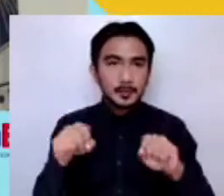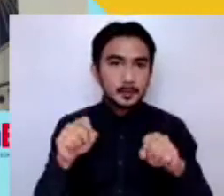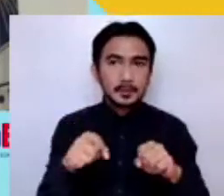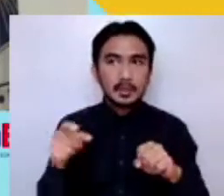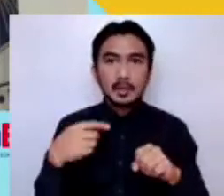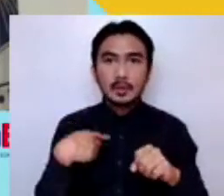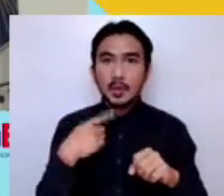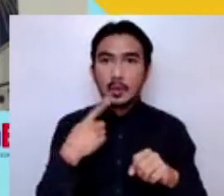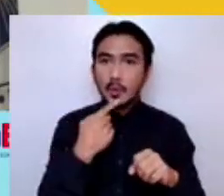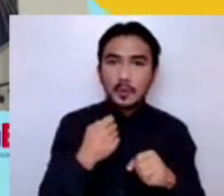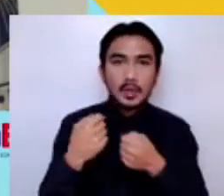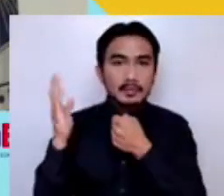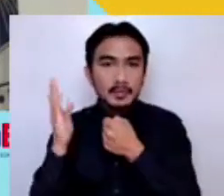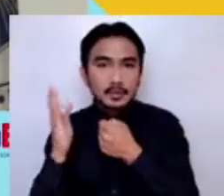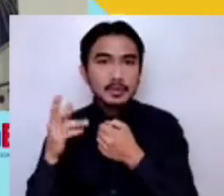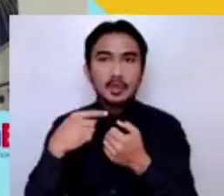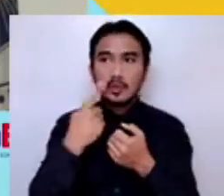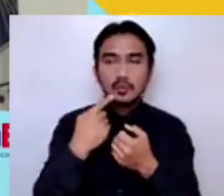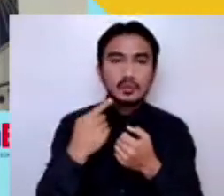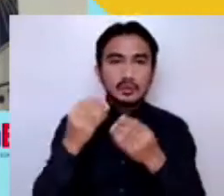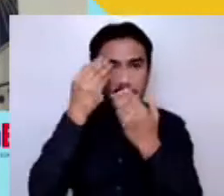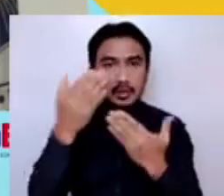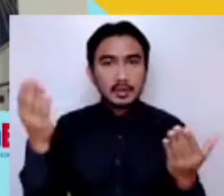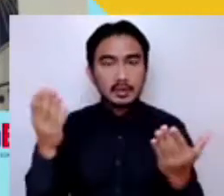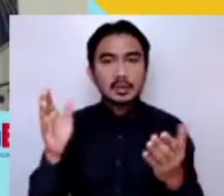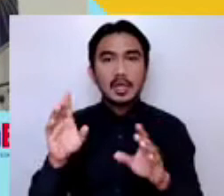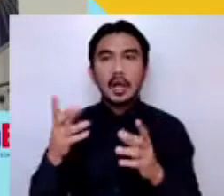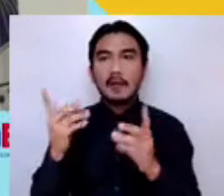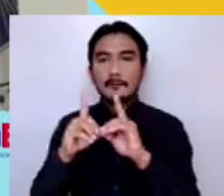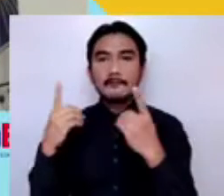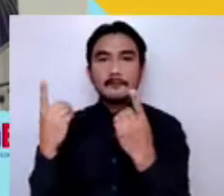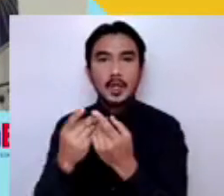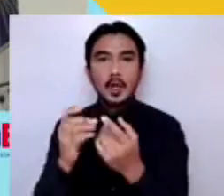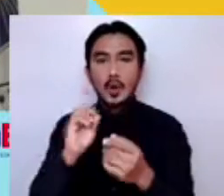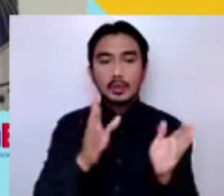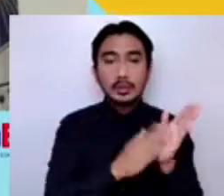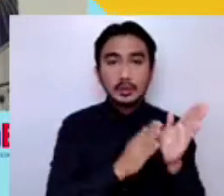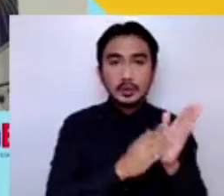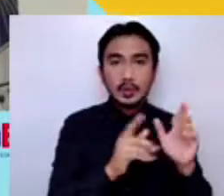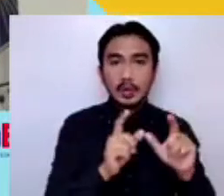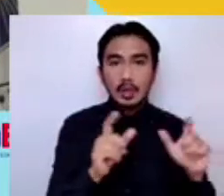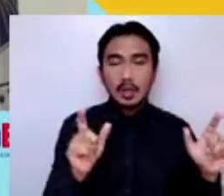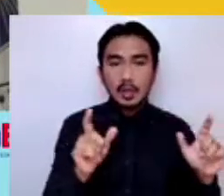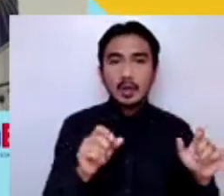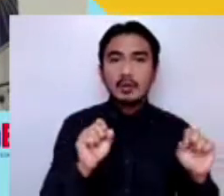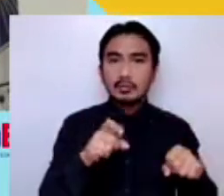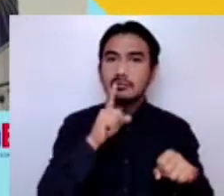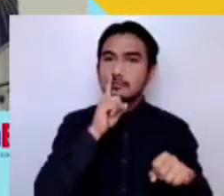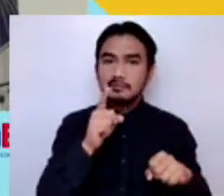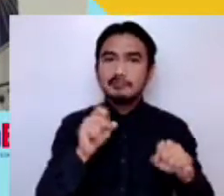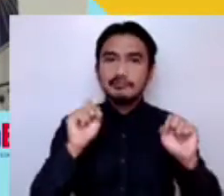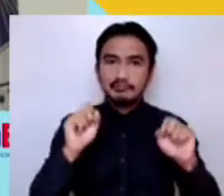and RPMS focals at the division and school levels are well equipped to orient you